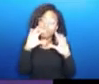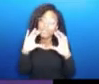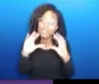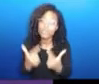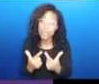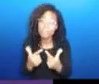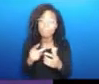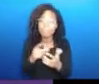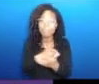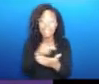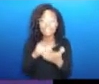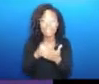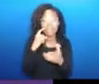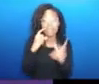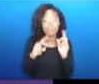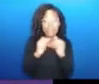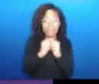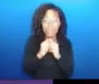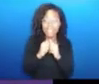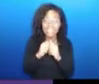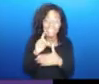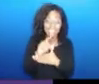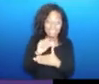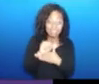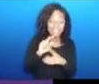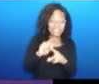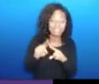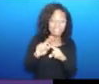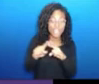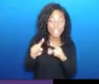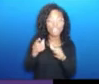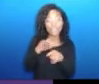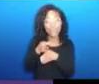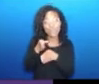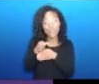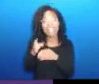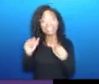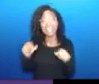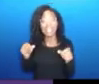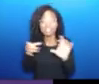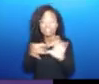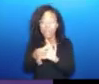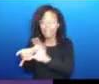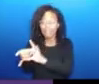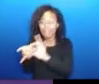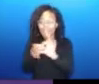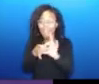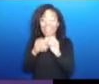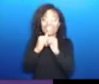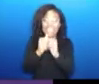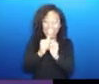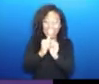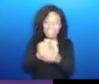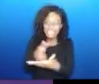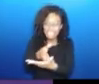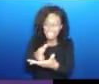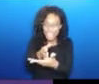people with disabilities in different careers where they can join together and share their resources.